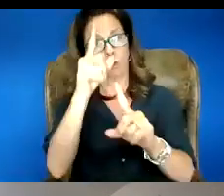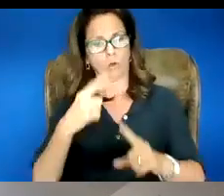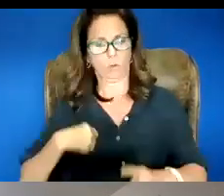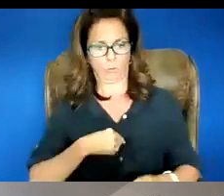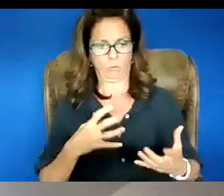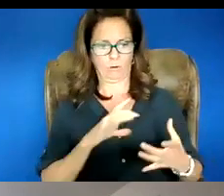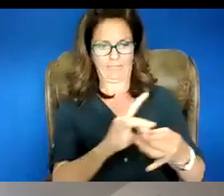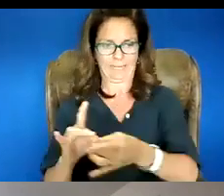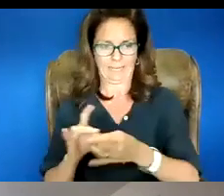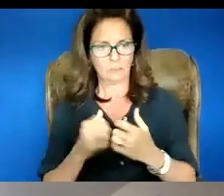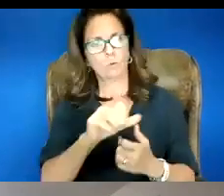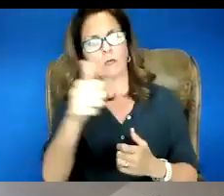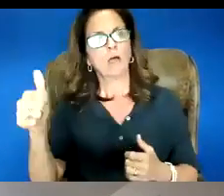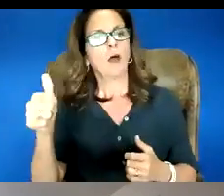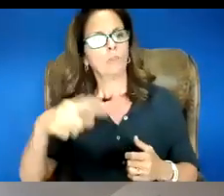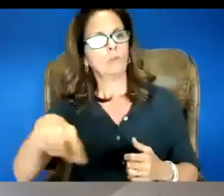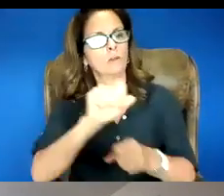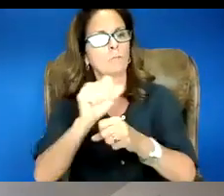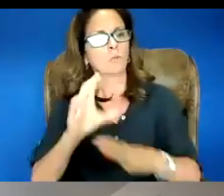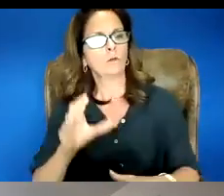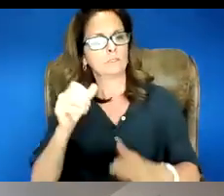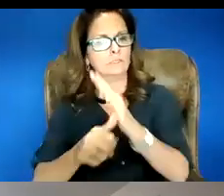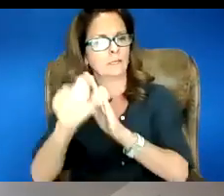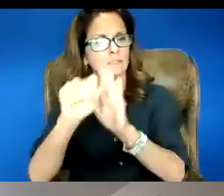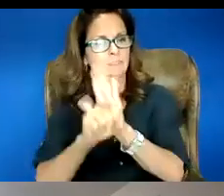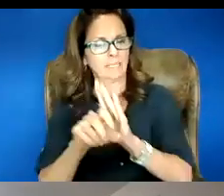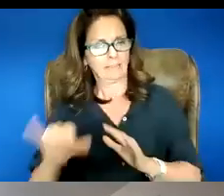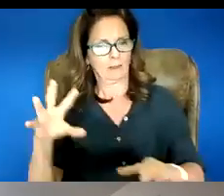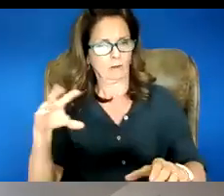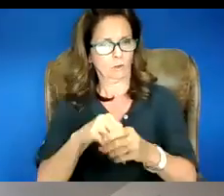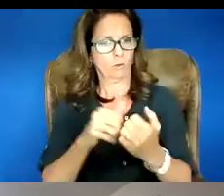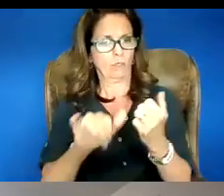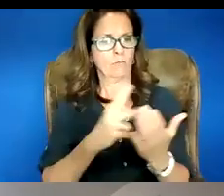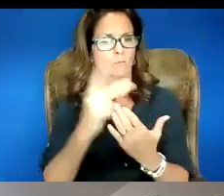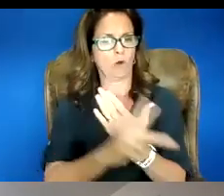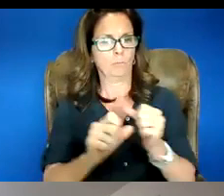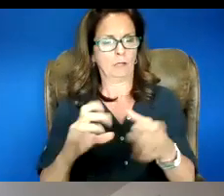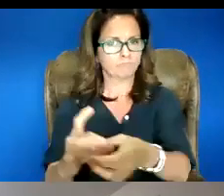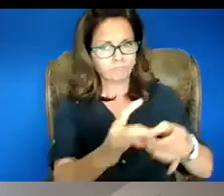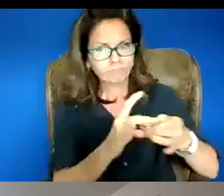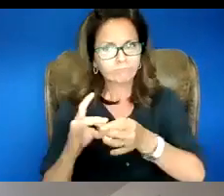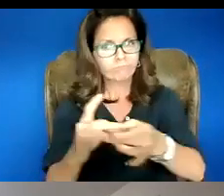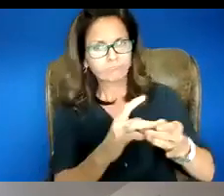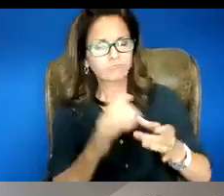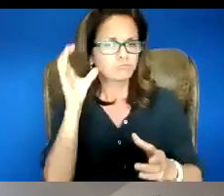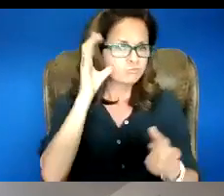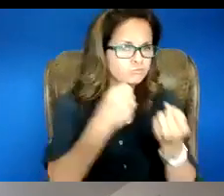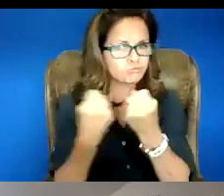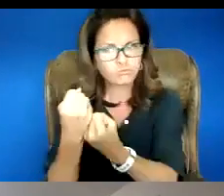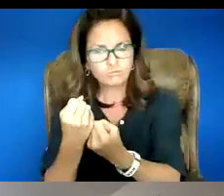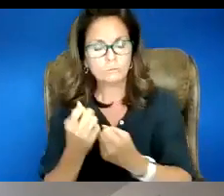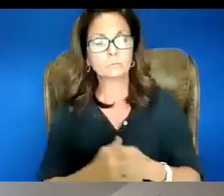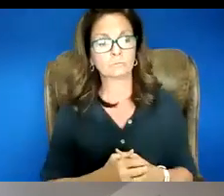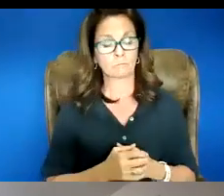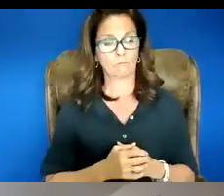are employees of the state and in the program. So what's important, we talk about it as being a